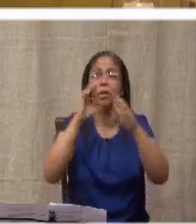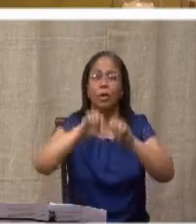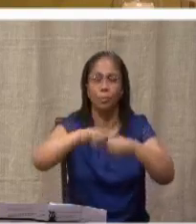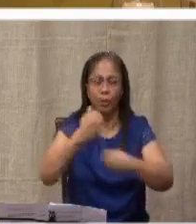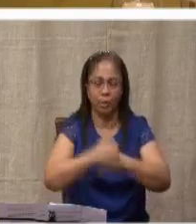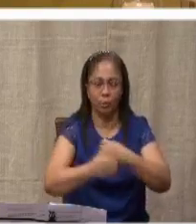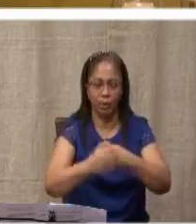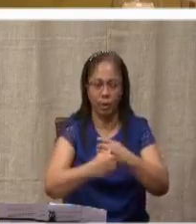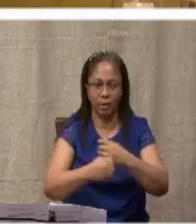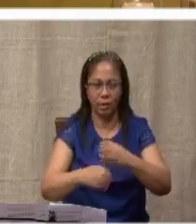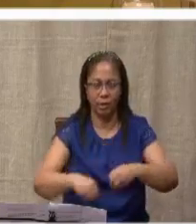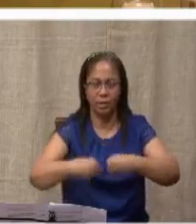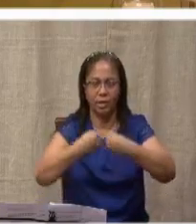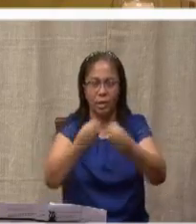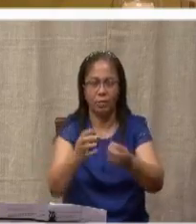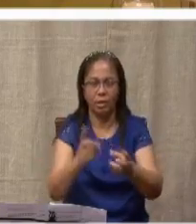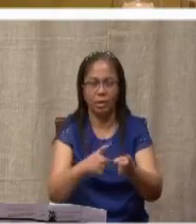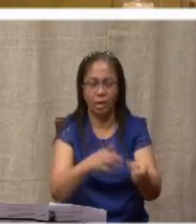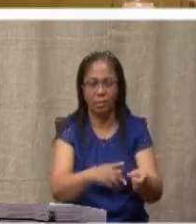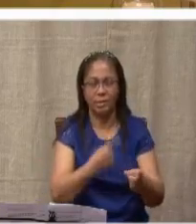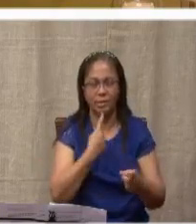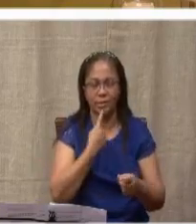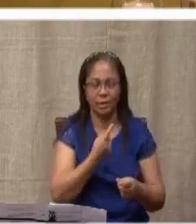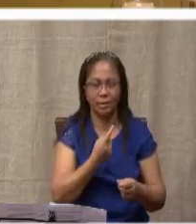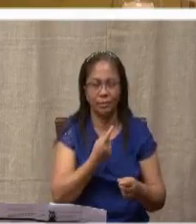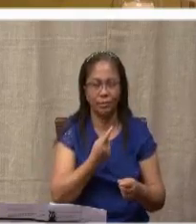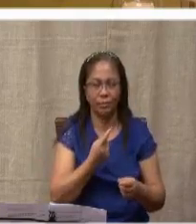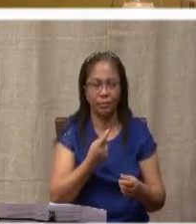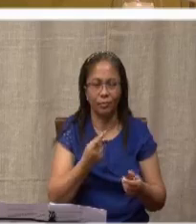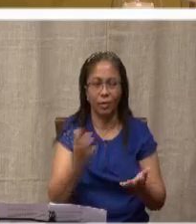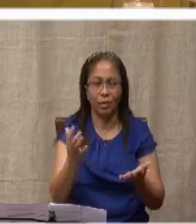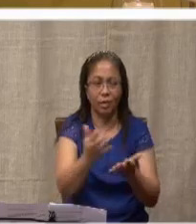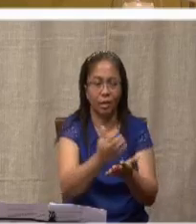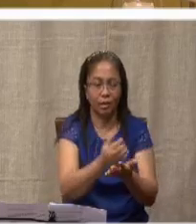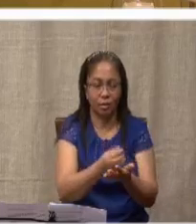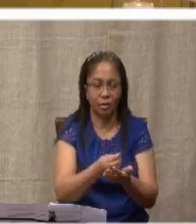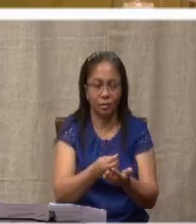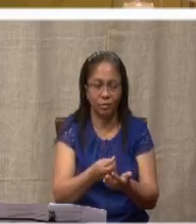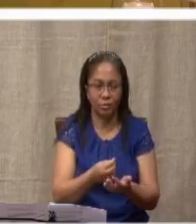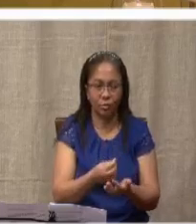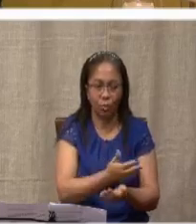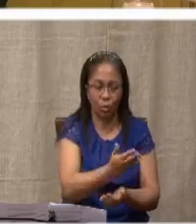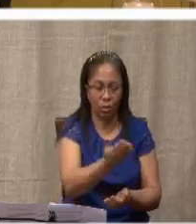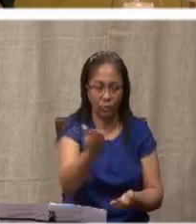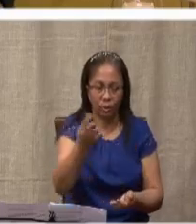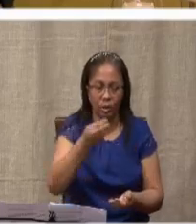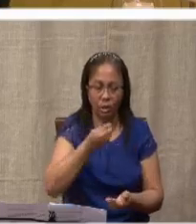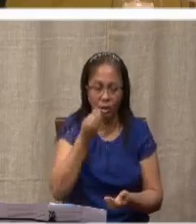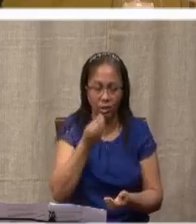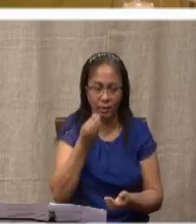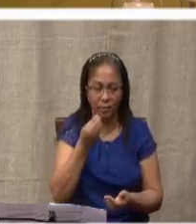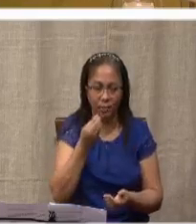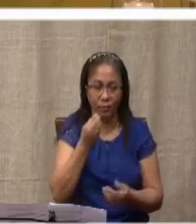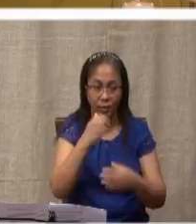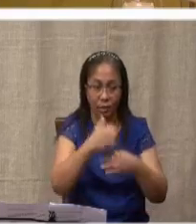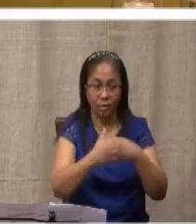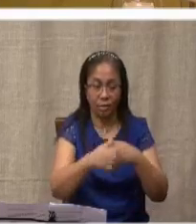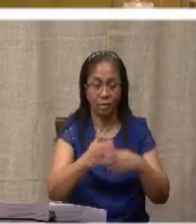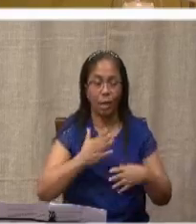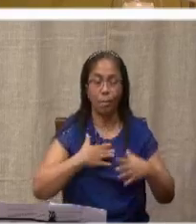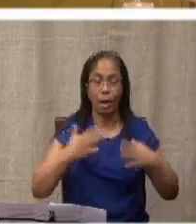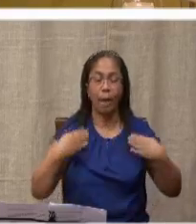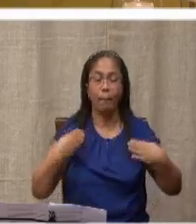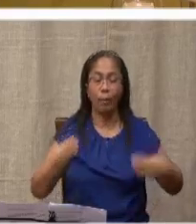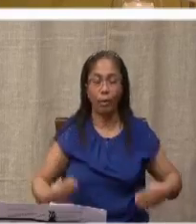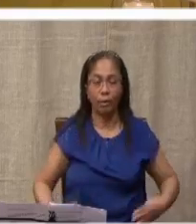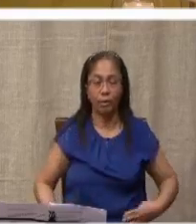it he gave it to his disciples saying take this all of you eat of it for this is my